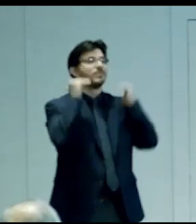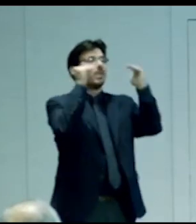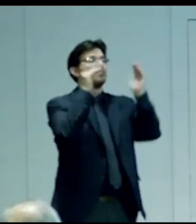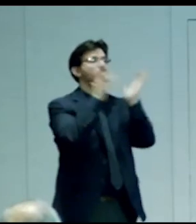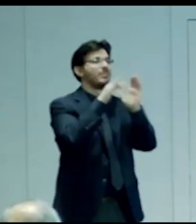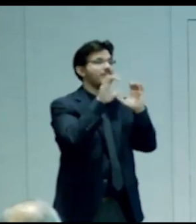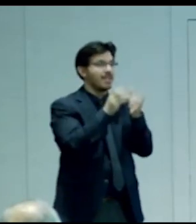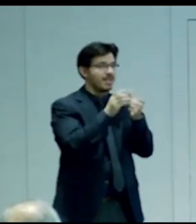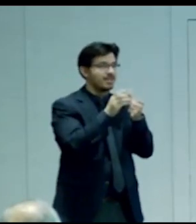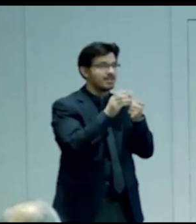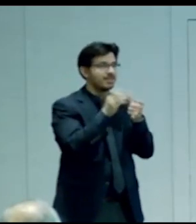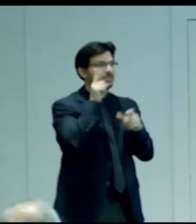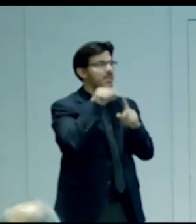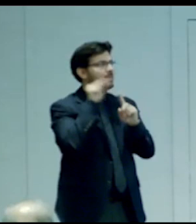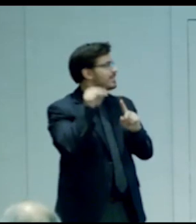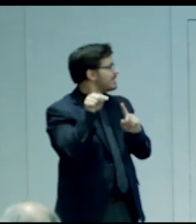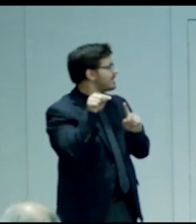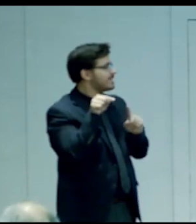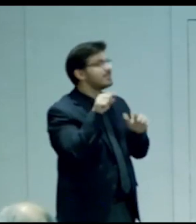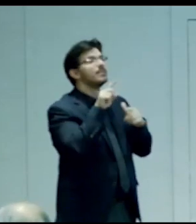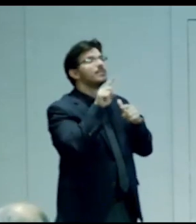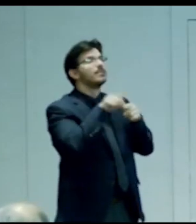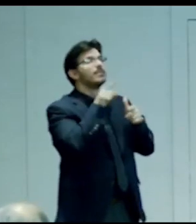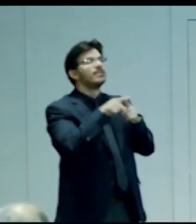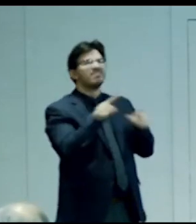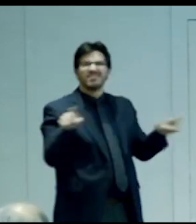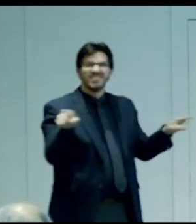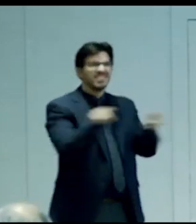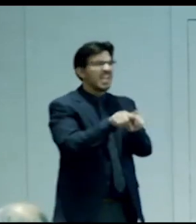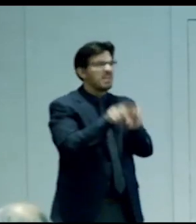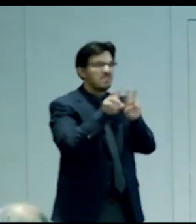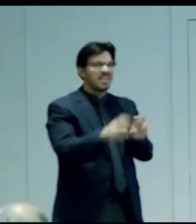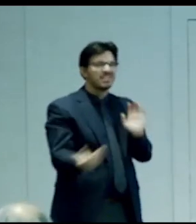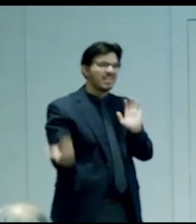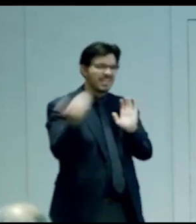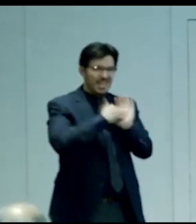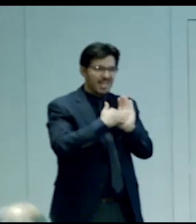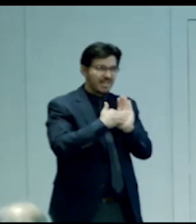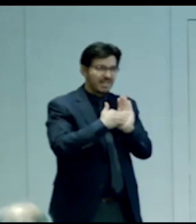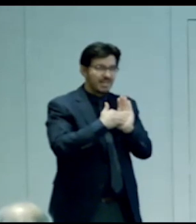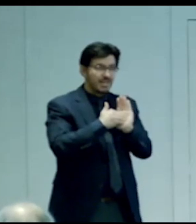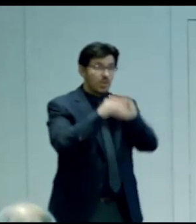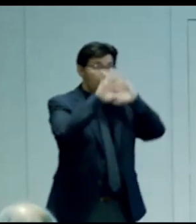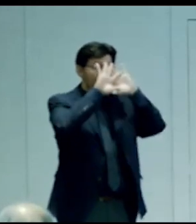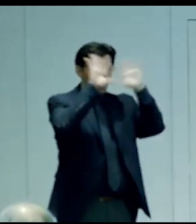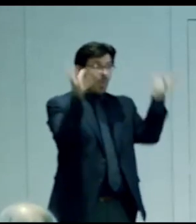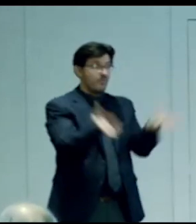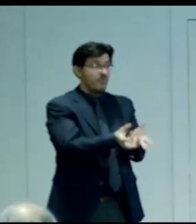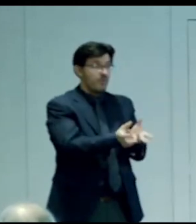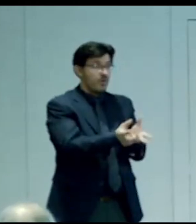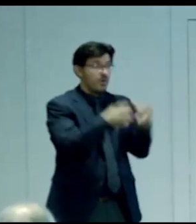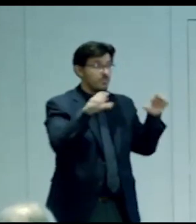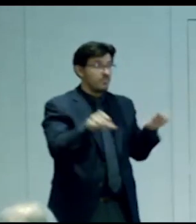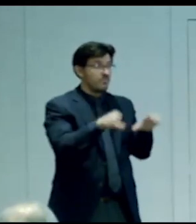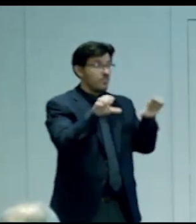think about this. And then I did this same analysis. I can tell you for the overall performance of the